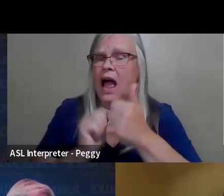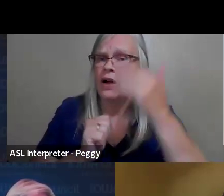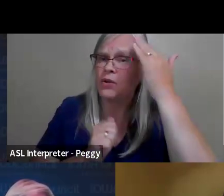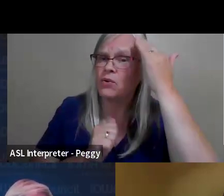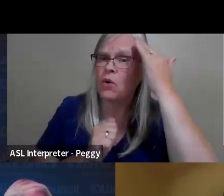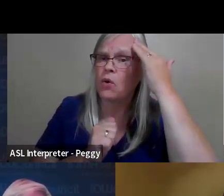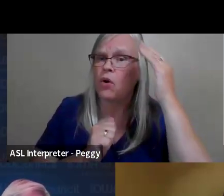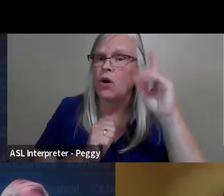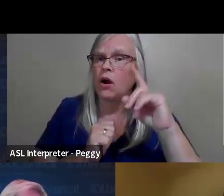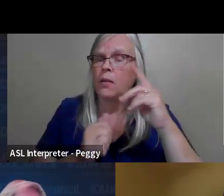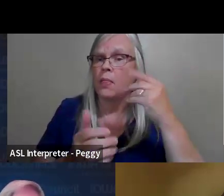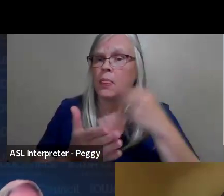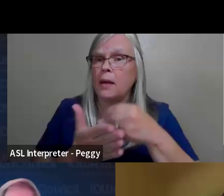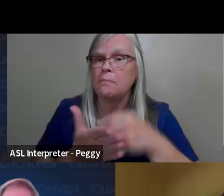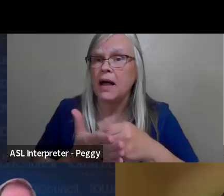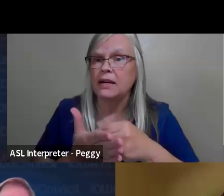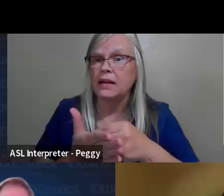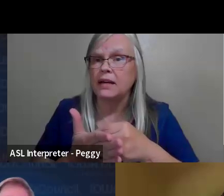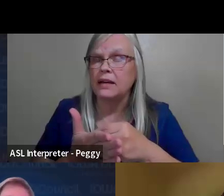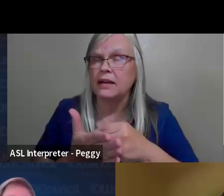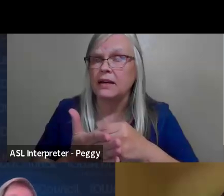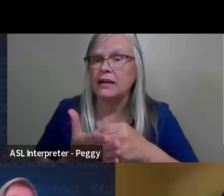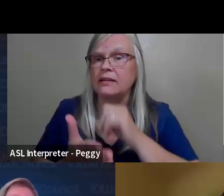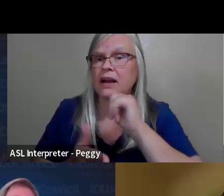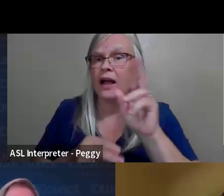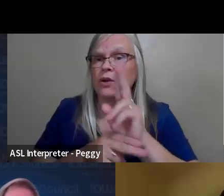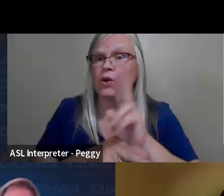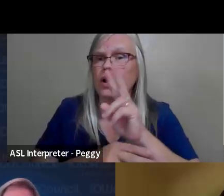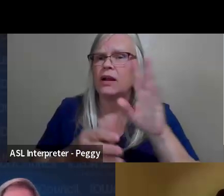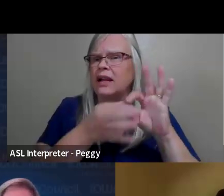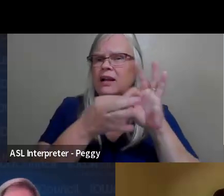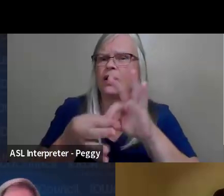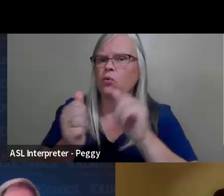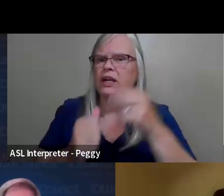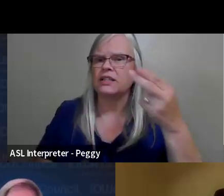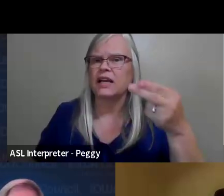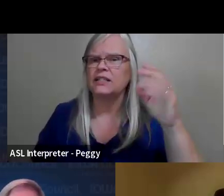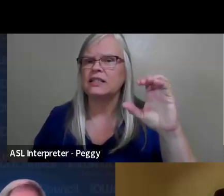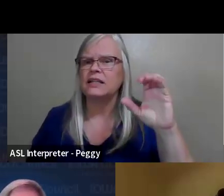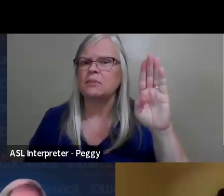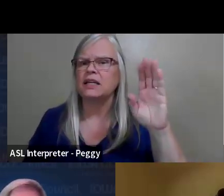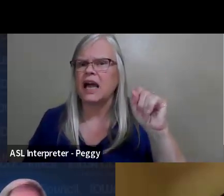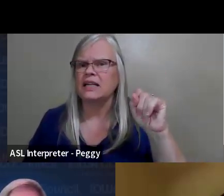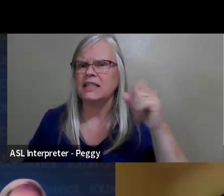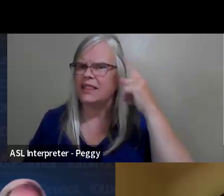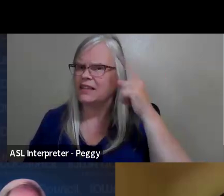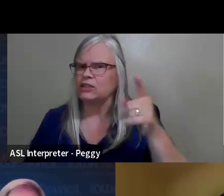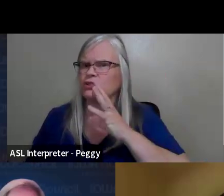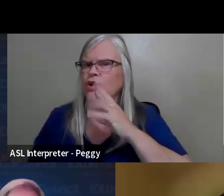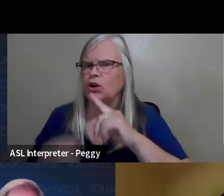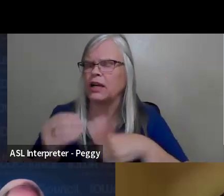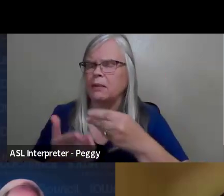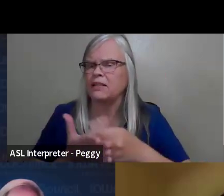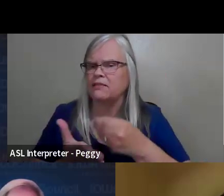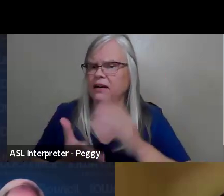won't just be rescinded and the money not used?" I think this is in regards to the HCBS funding that you were talking